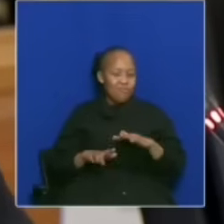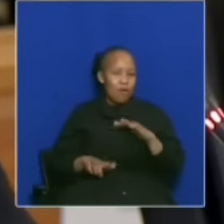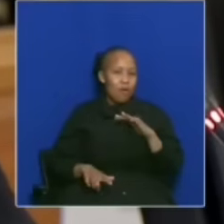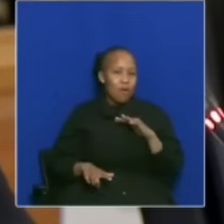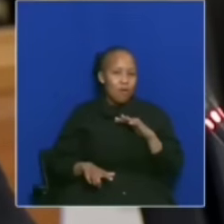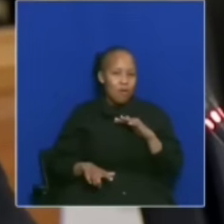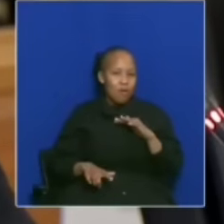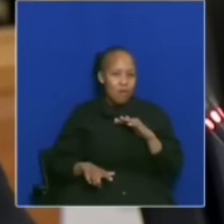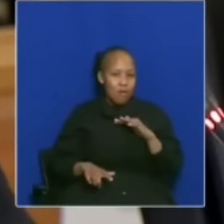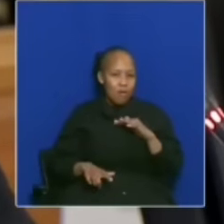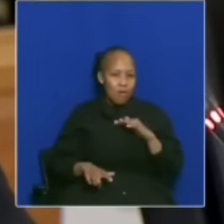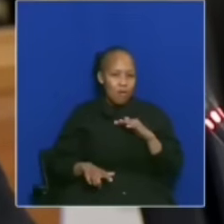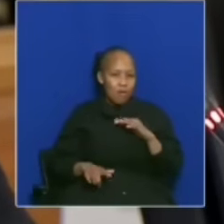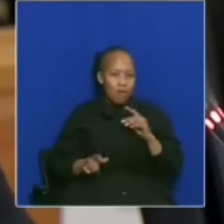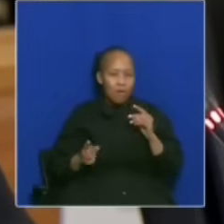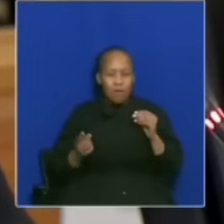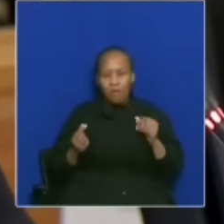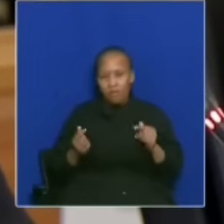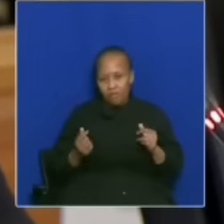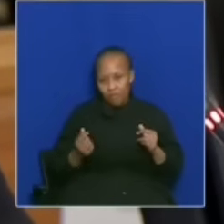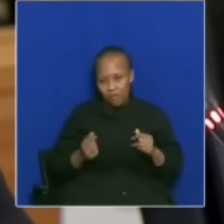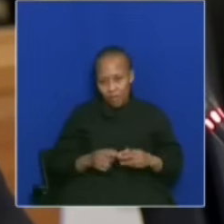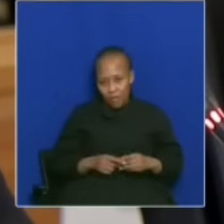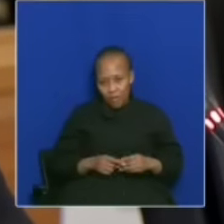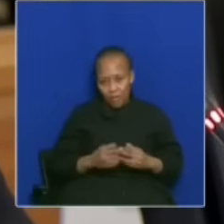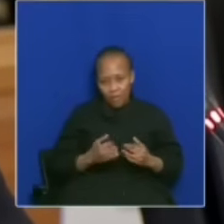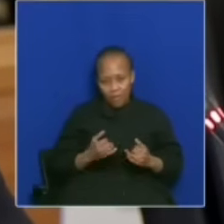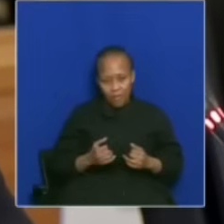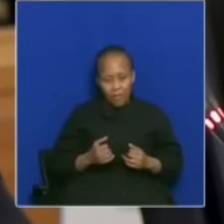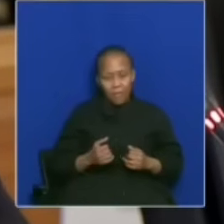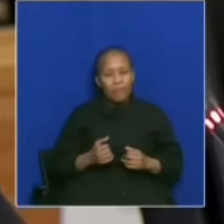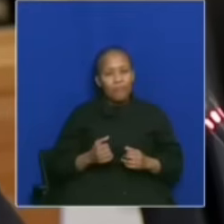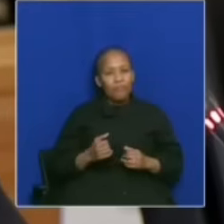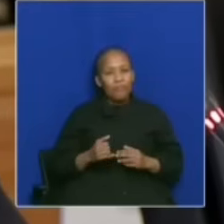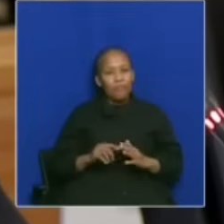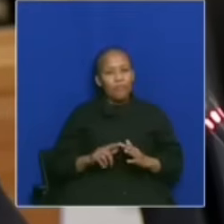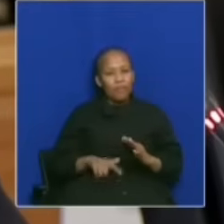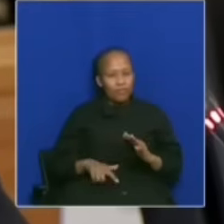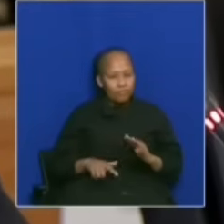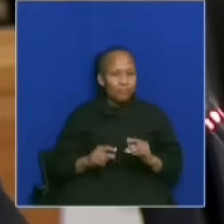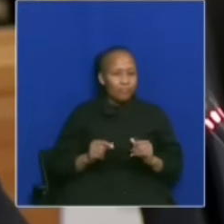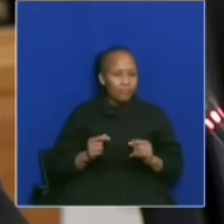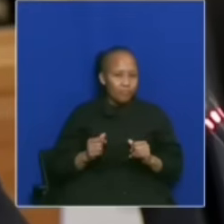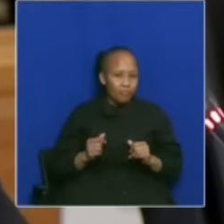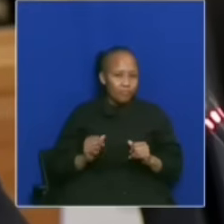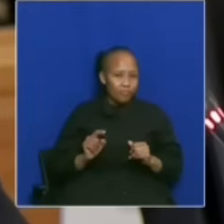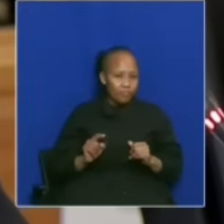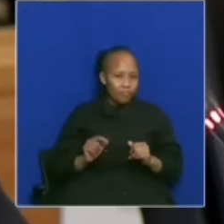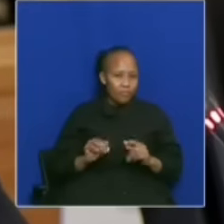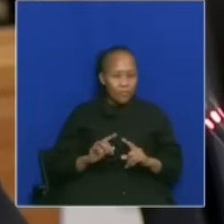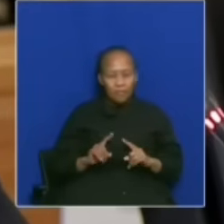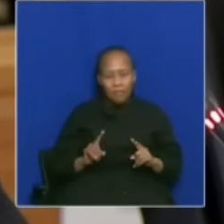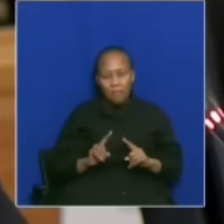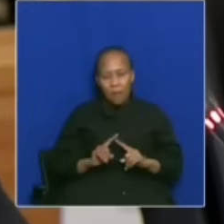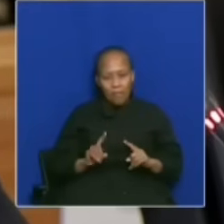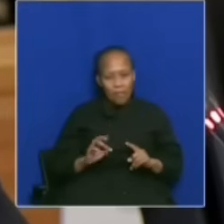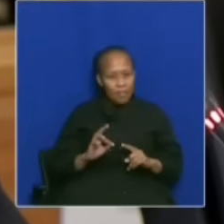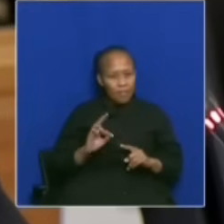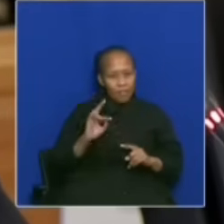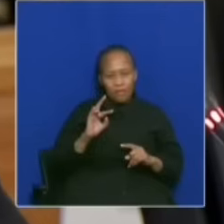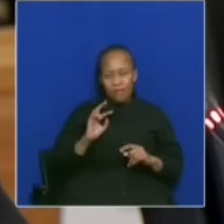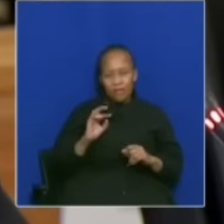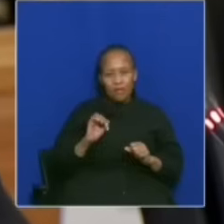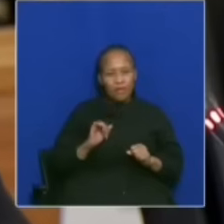amounts. The retail price is below the amount of tax that ought to be paid by the retailer. Never mind the retailer's purchase